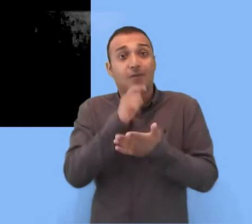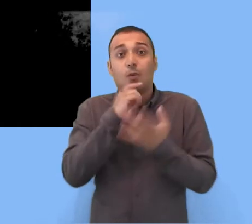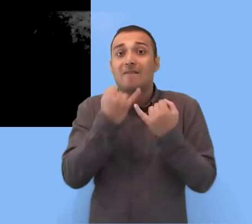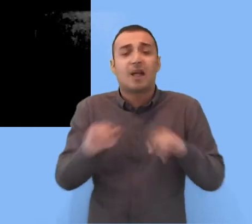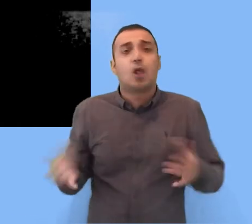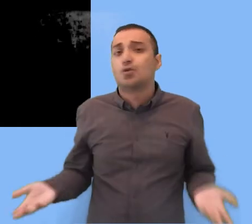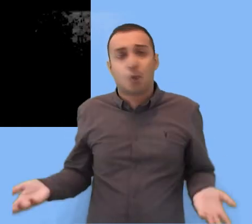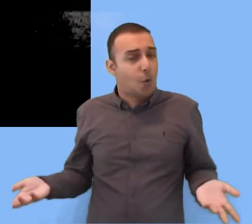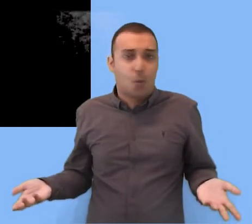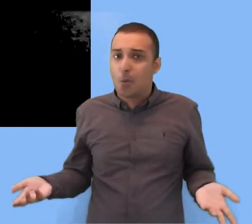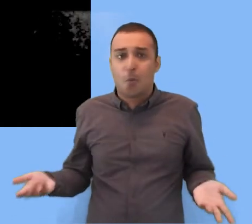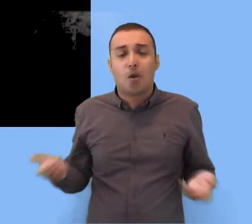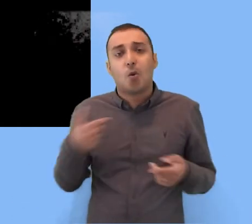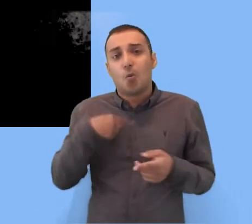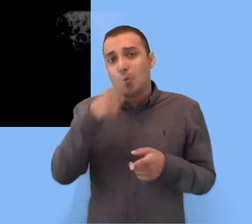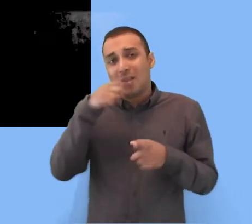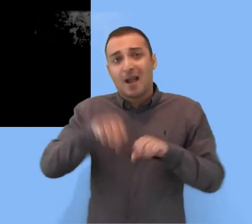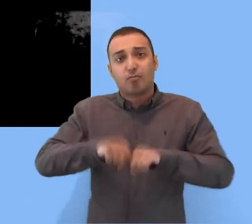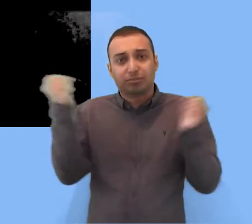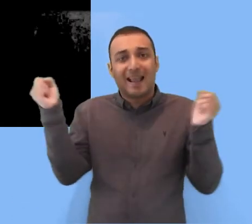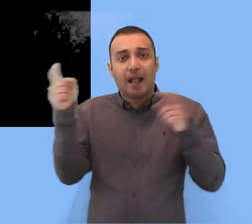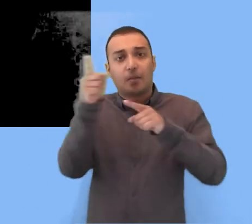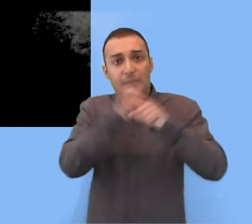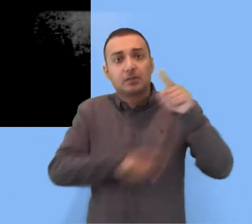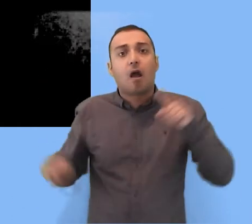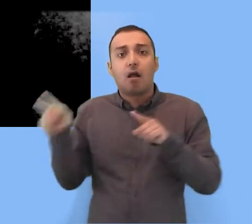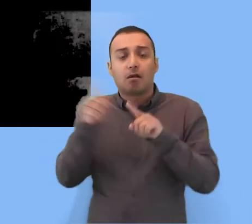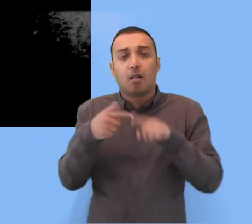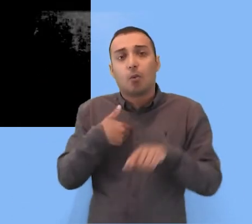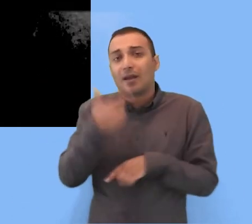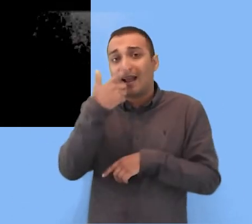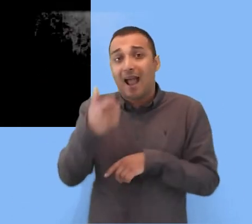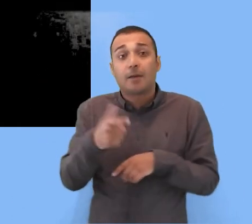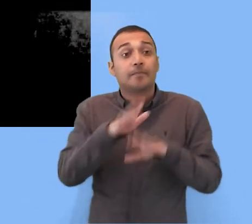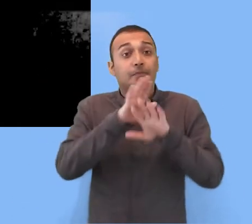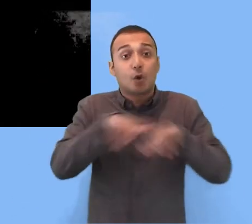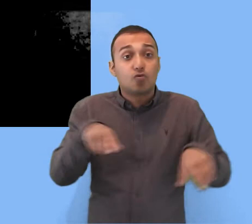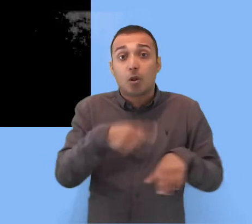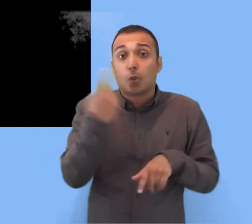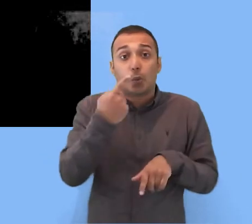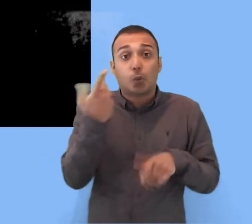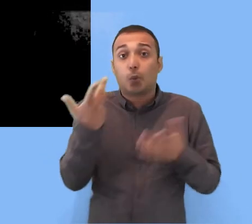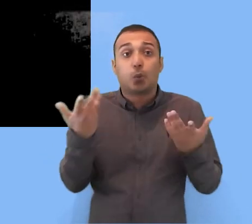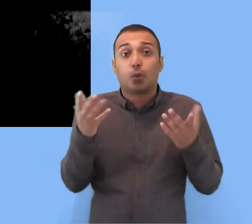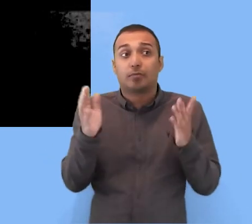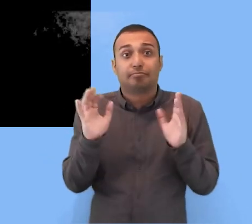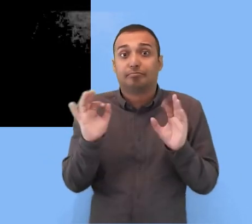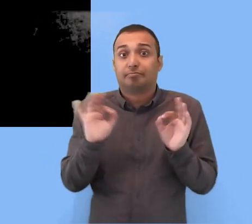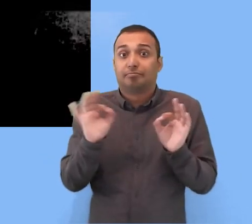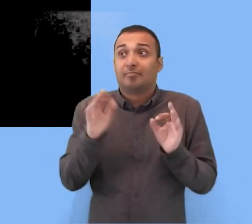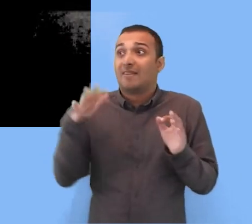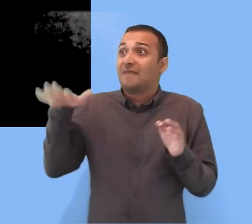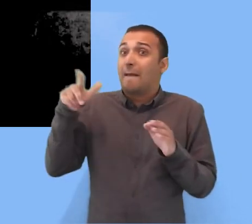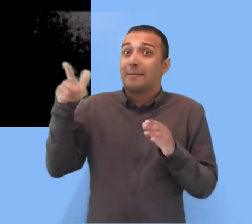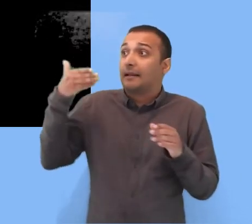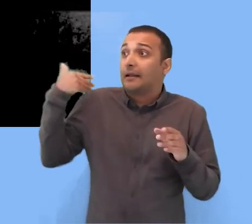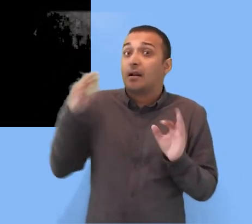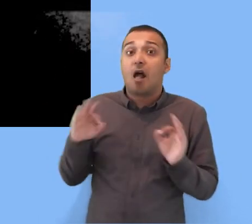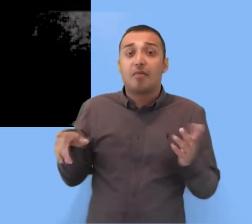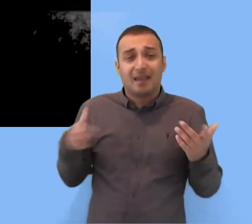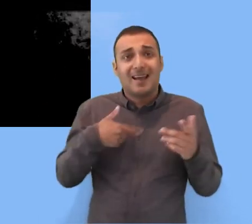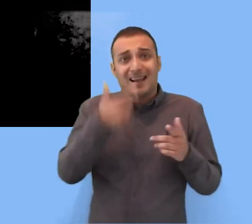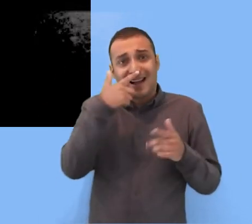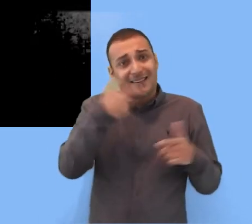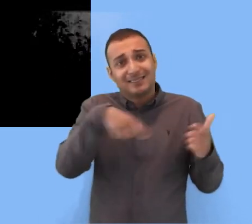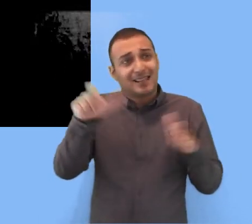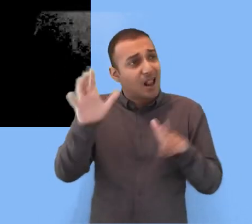system or the schooling system can have children who do have a success. And it's about letting parents know what will actually be useful